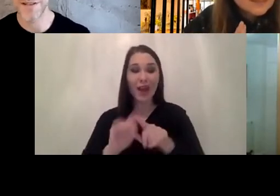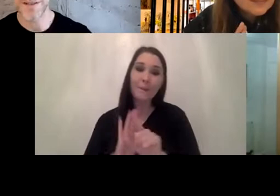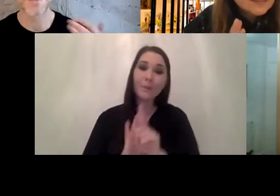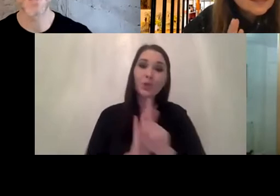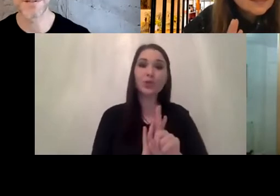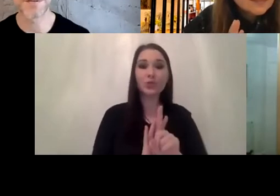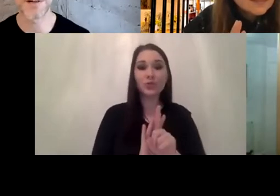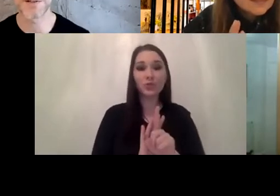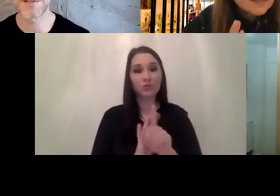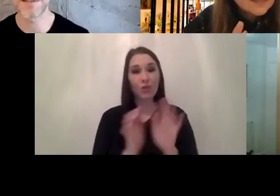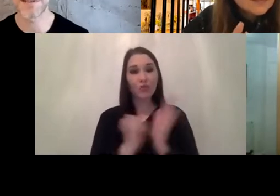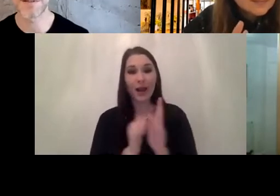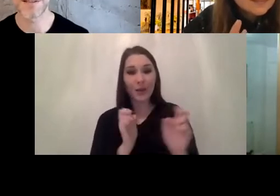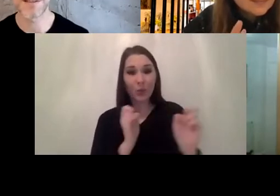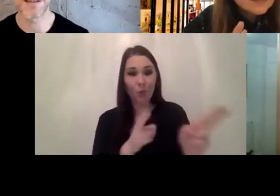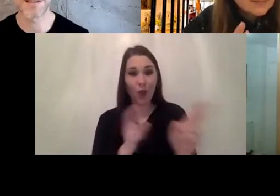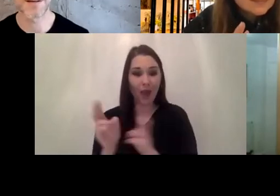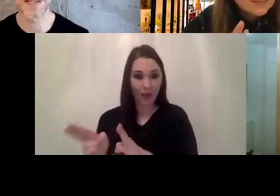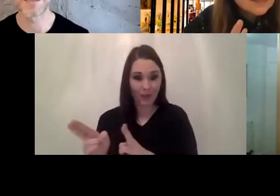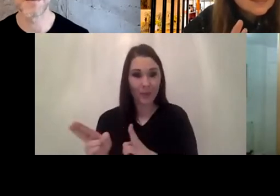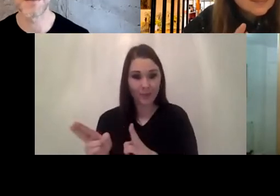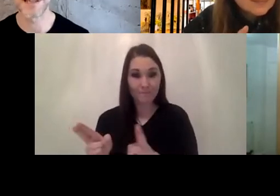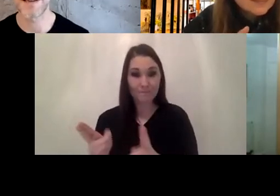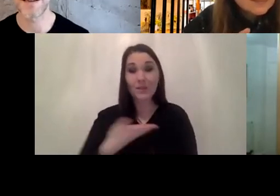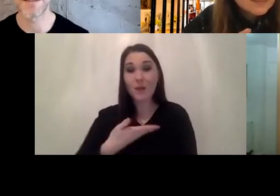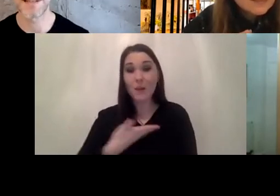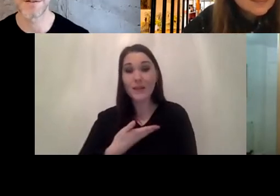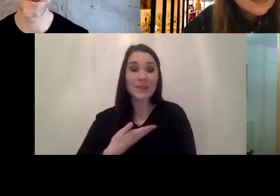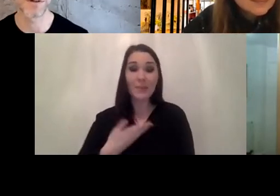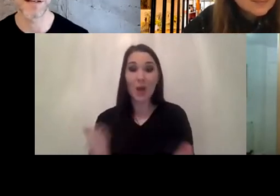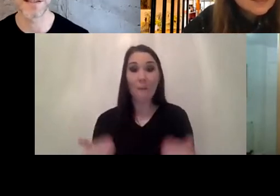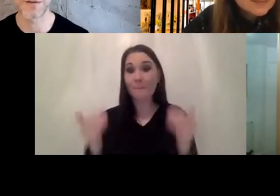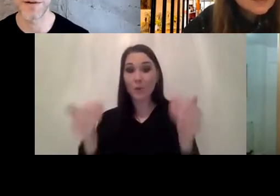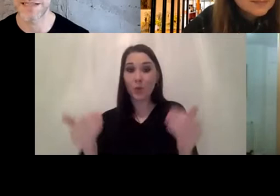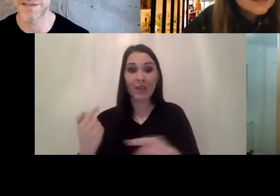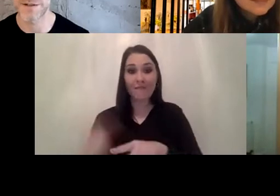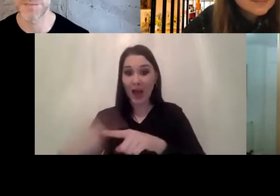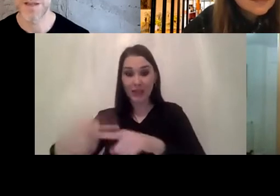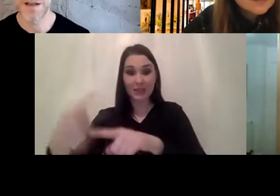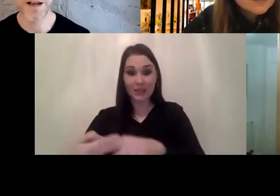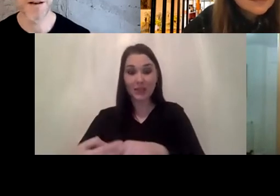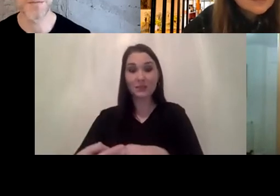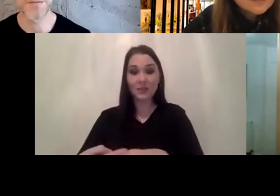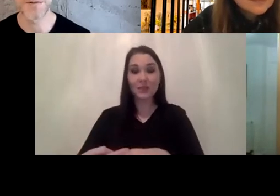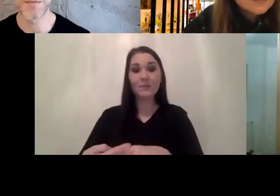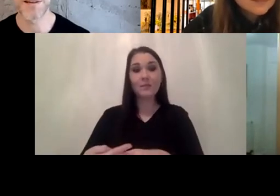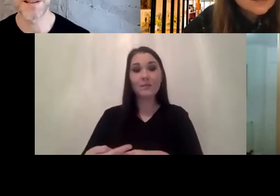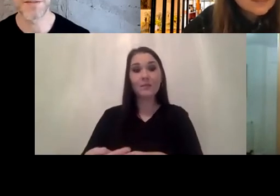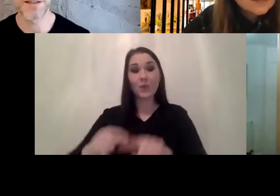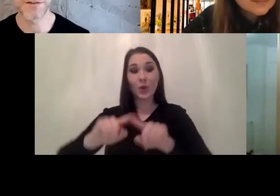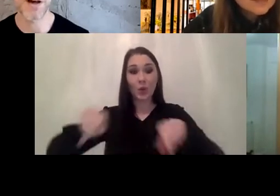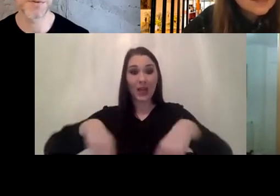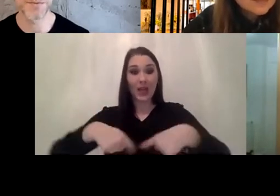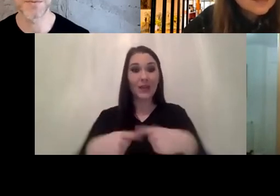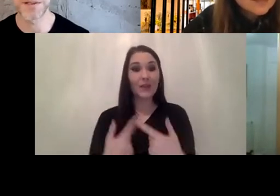but because of various reasons that the company isn't moving as fast as it needs to, or correcting in the way it needs to. We've put in a lot of